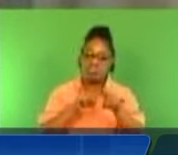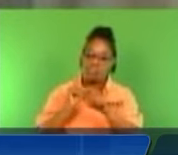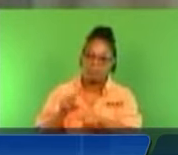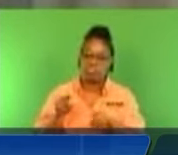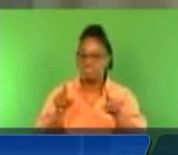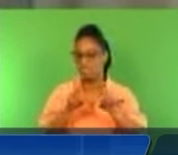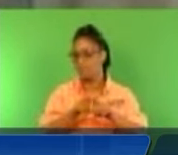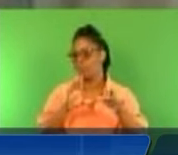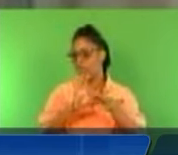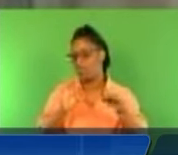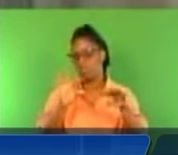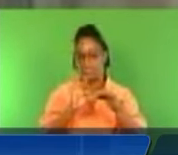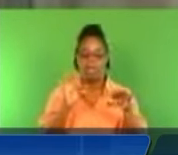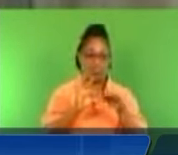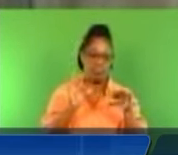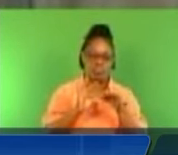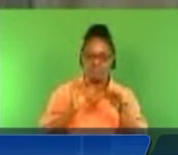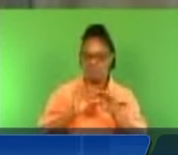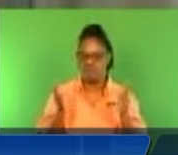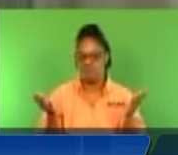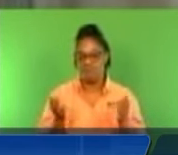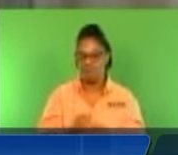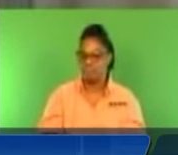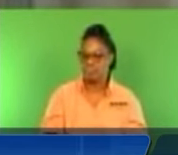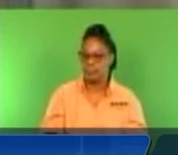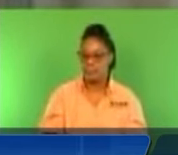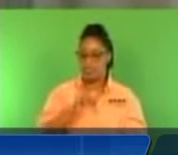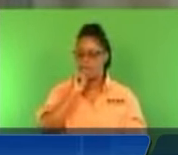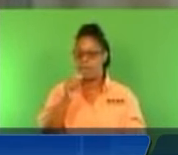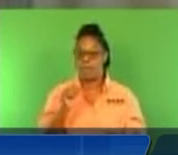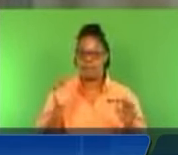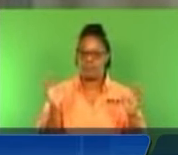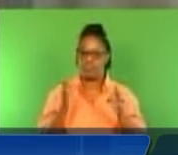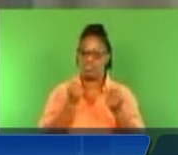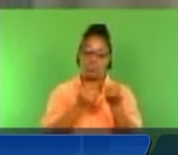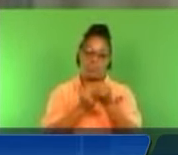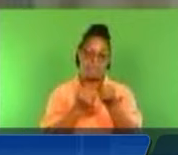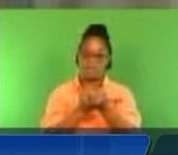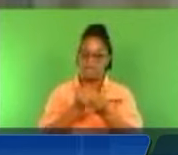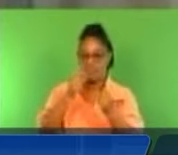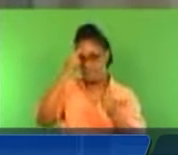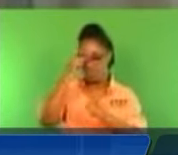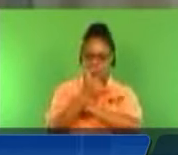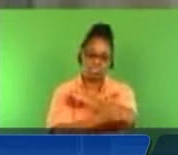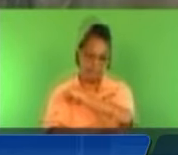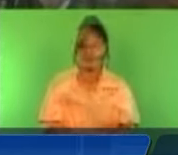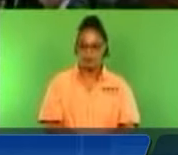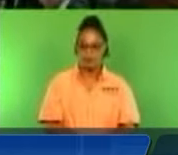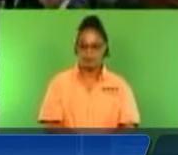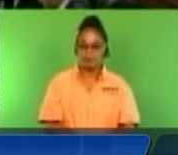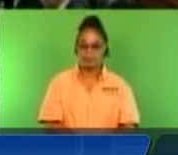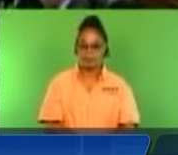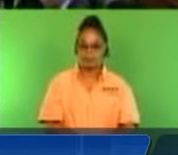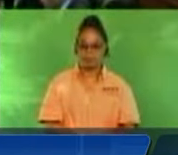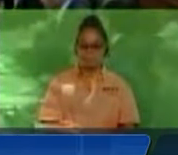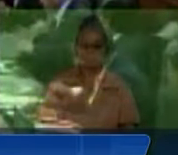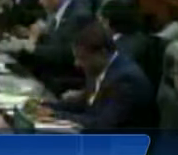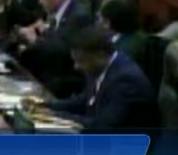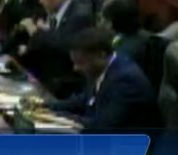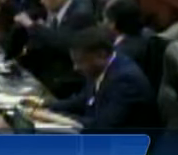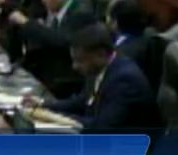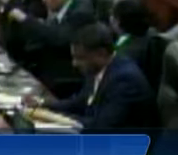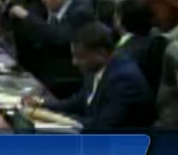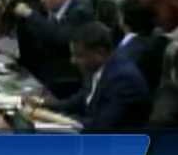with no commitment to the development of this country or the development of the citizens of this country. Sonalala,